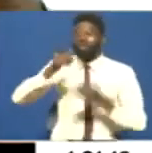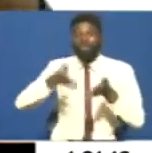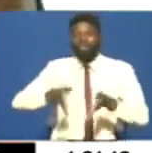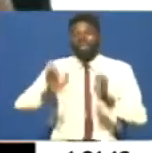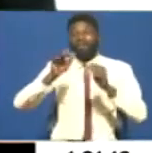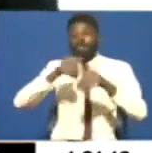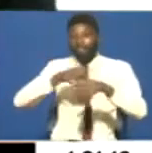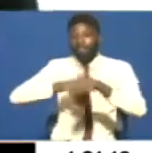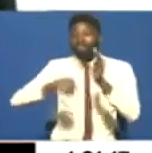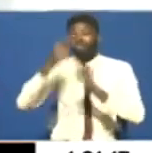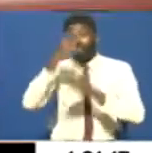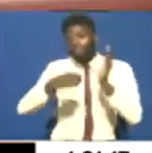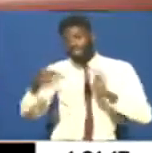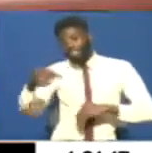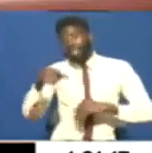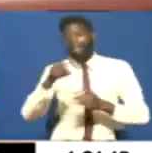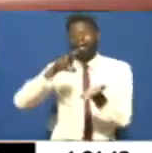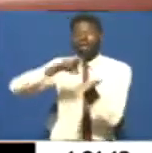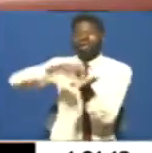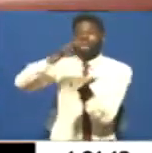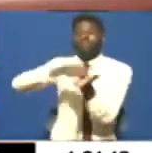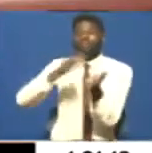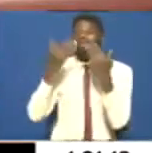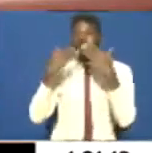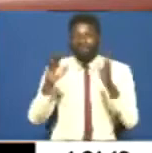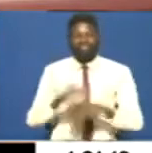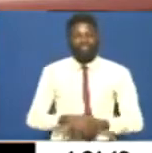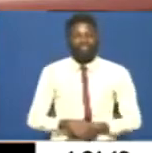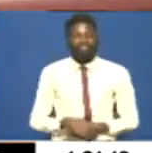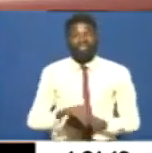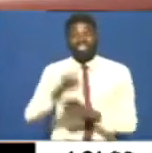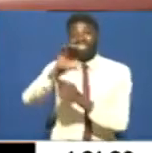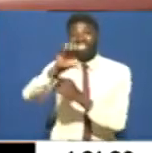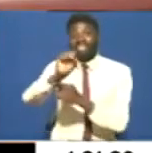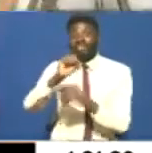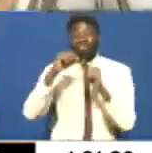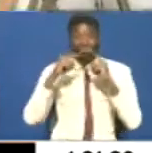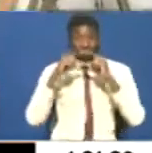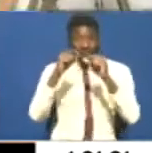what has been recommended. The CS says the matter is now in the hands